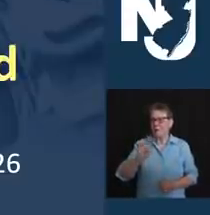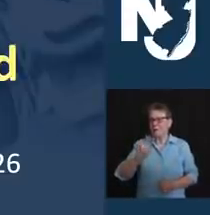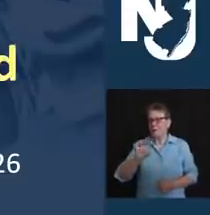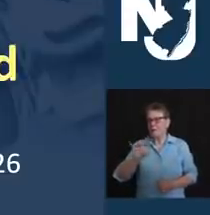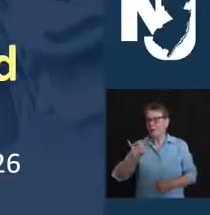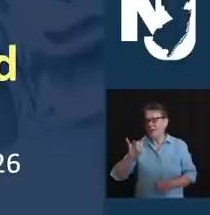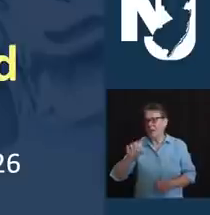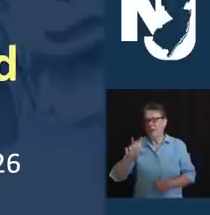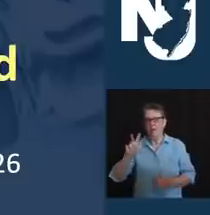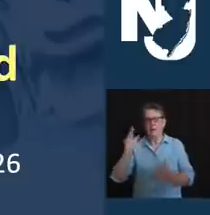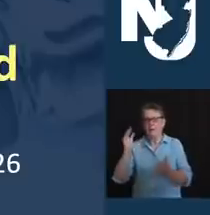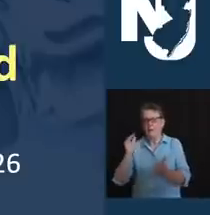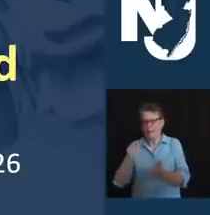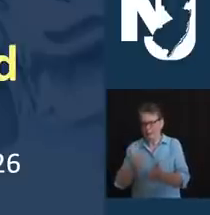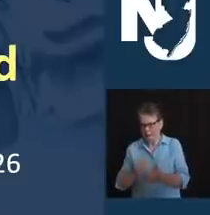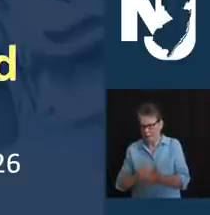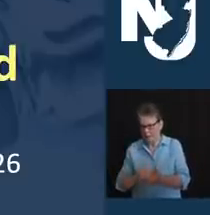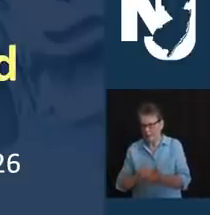4,783,443, and